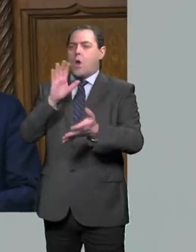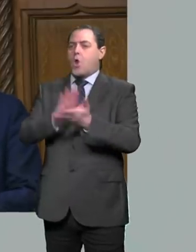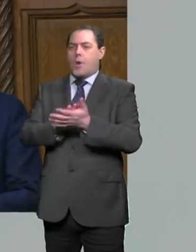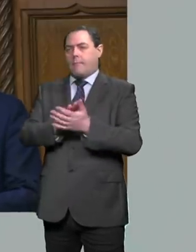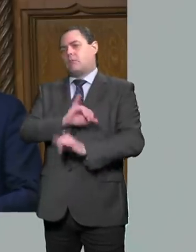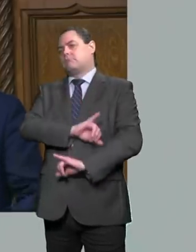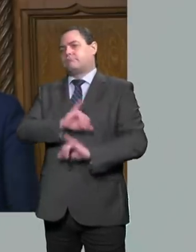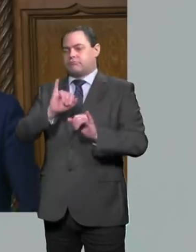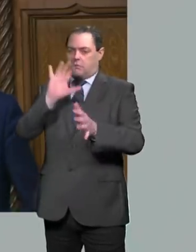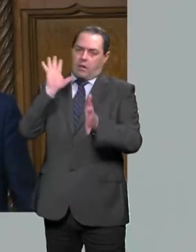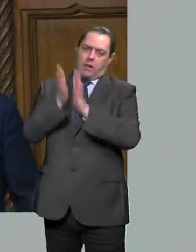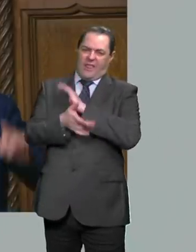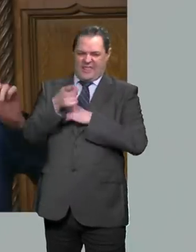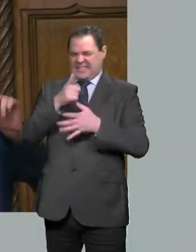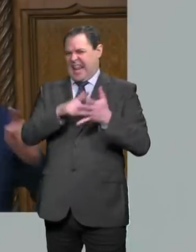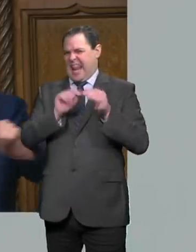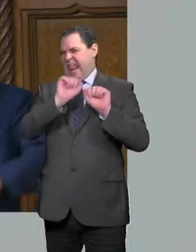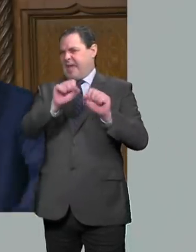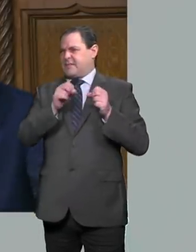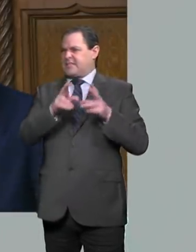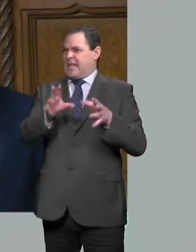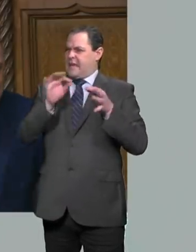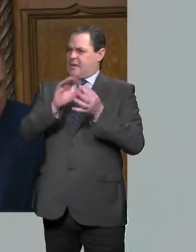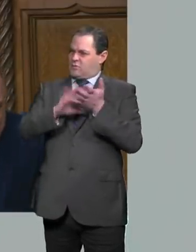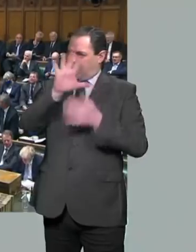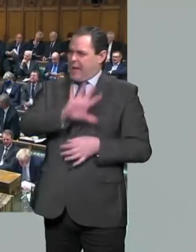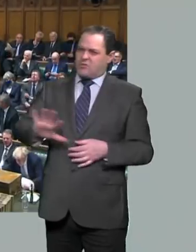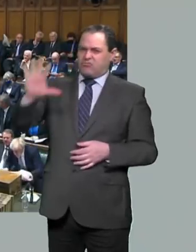this disastrous Labour scheme on Greater Manchester?